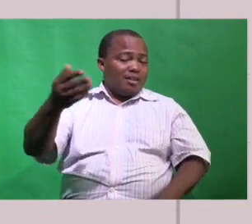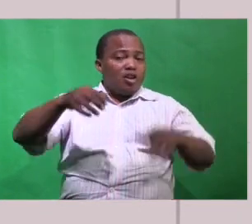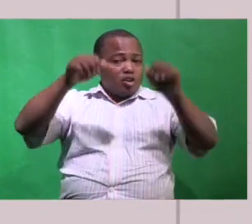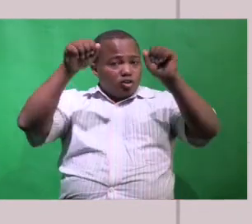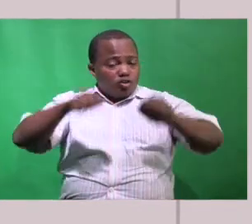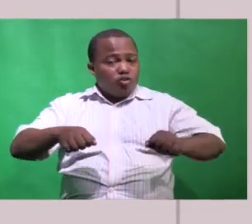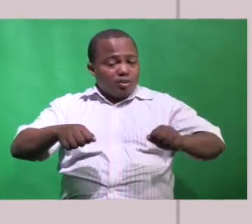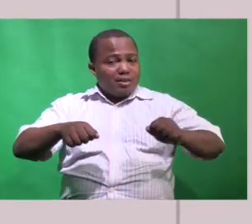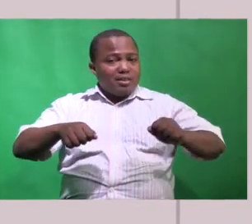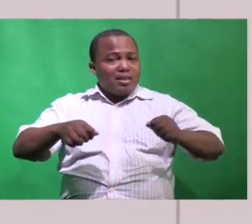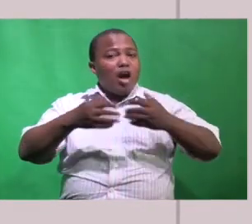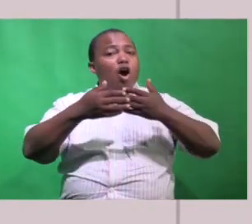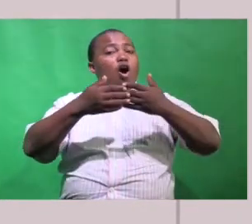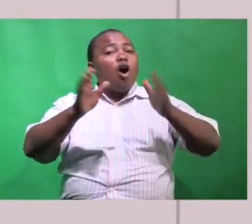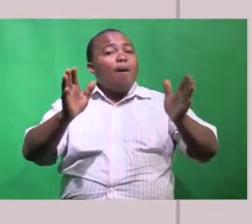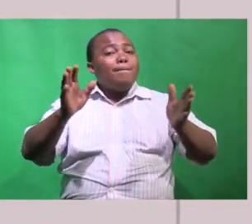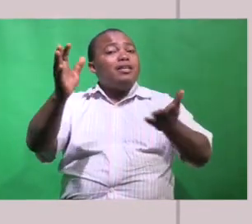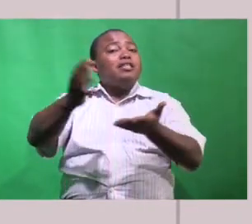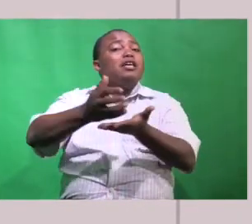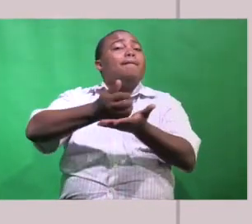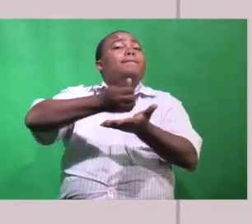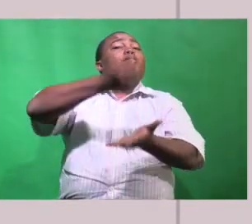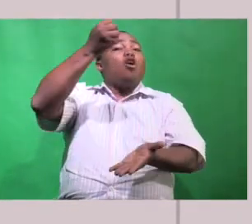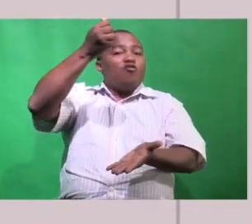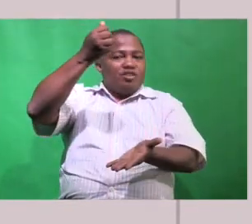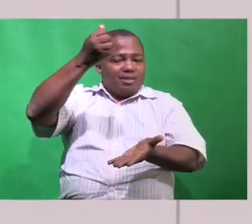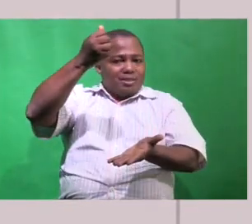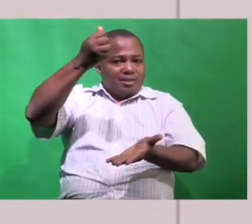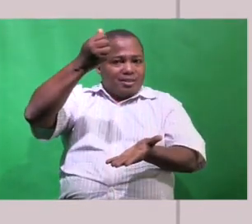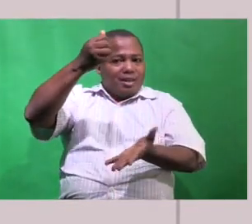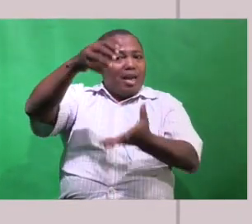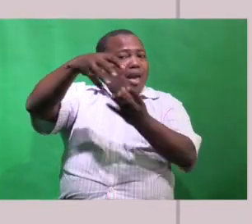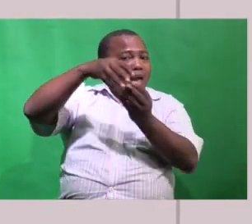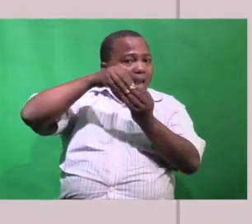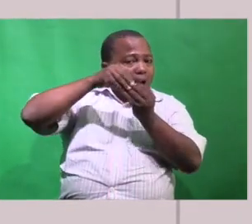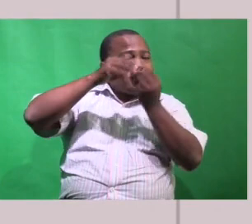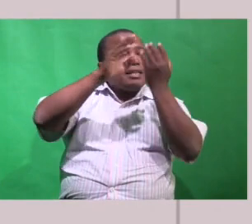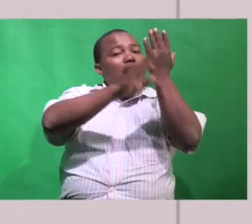Then should we open the profit and loss account?